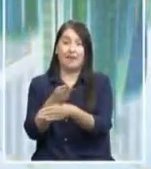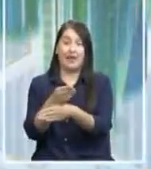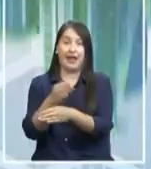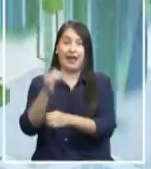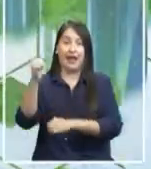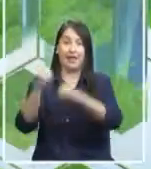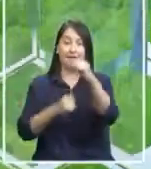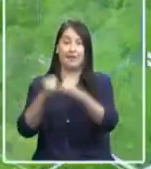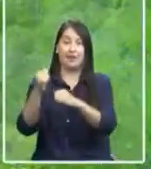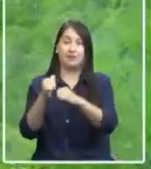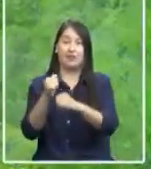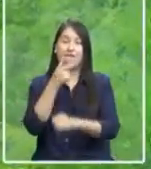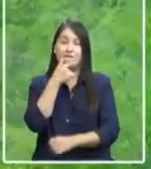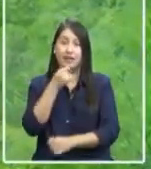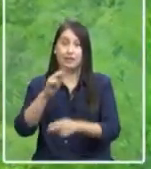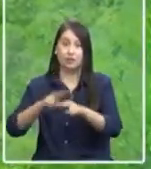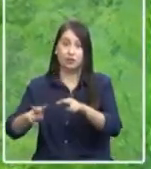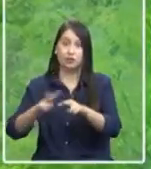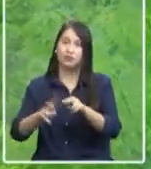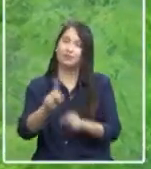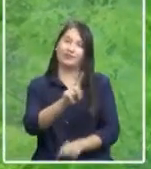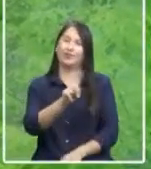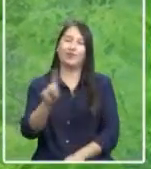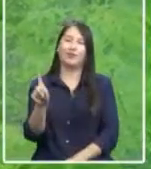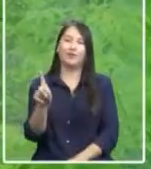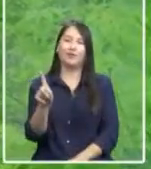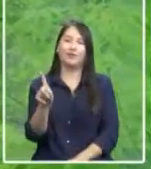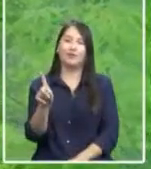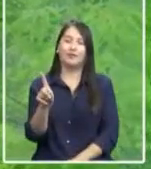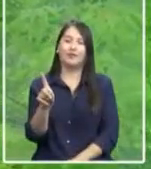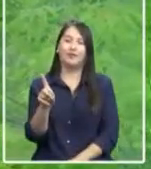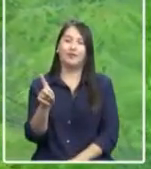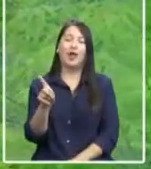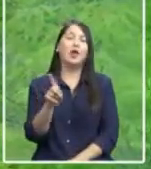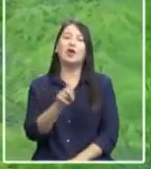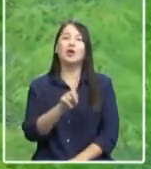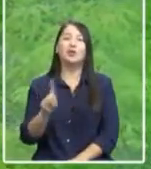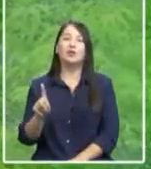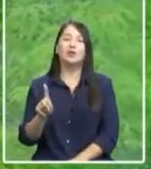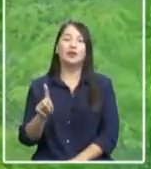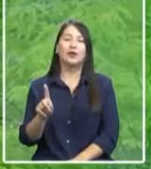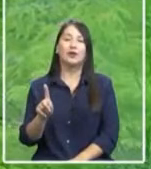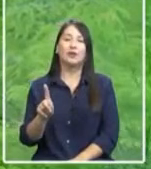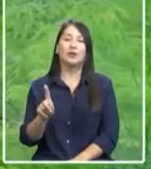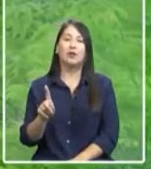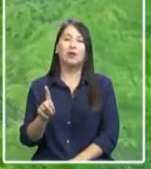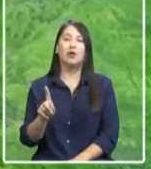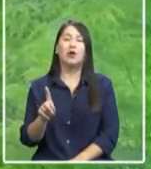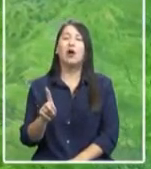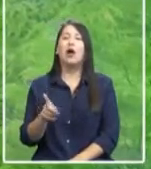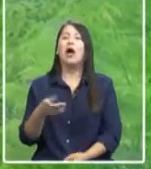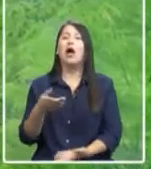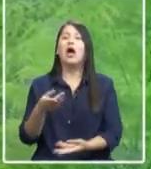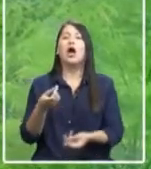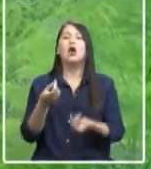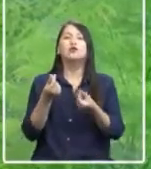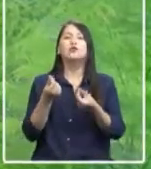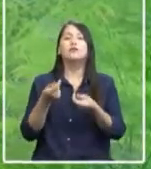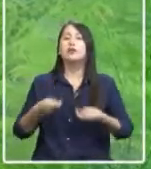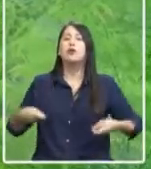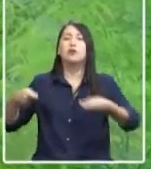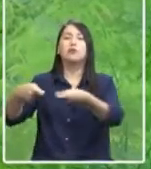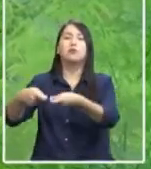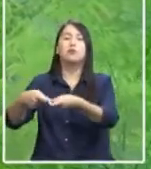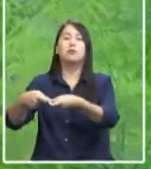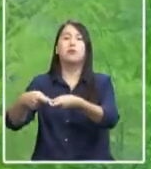A major thing is not to subsidize industrial fishing and to have quota that are low so that the population can